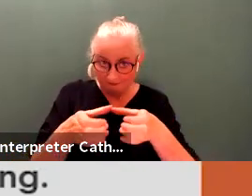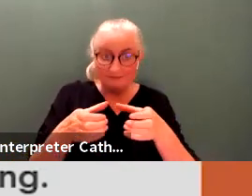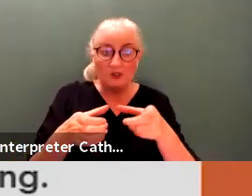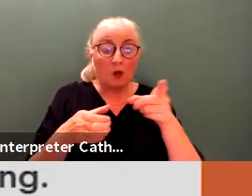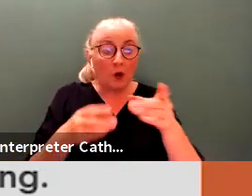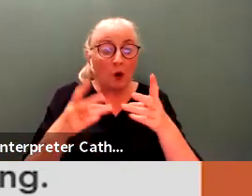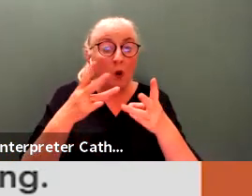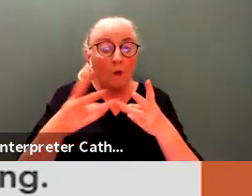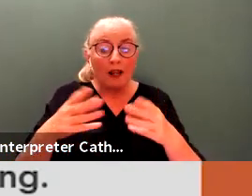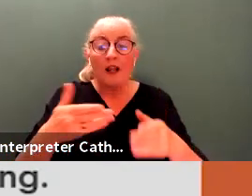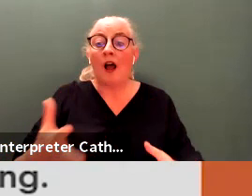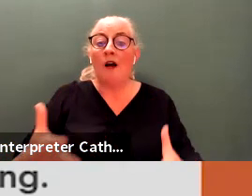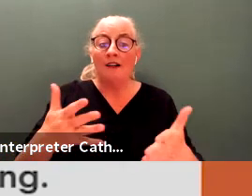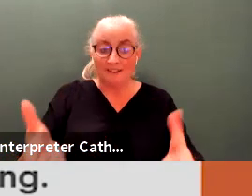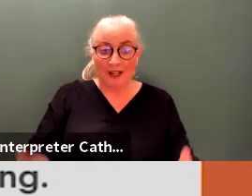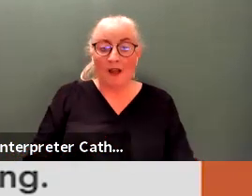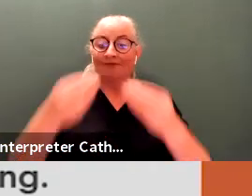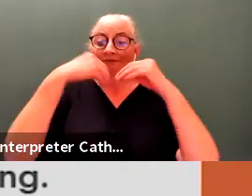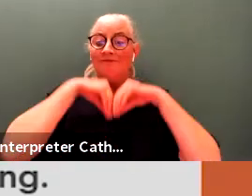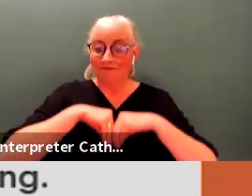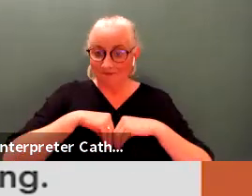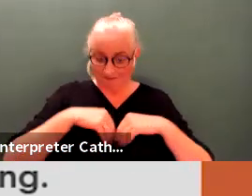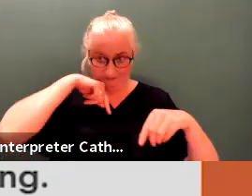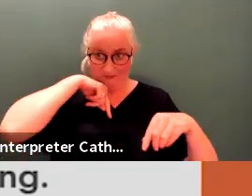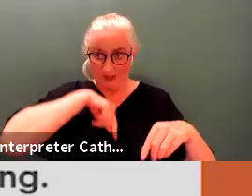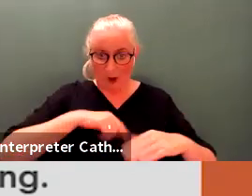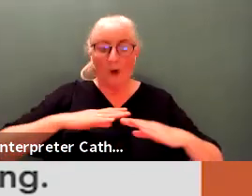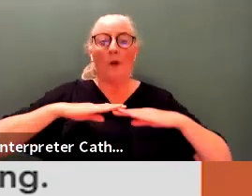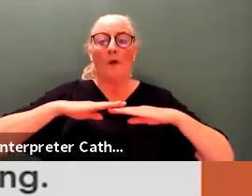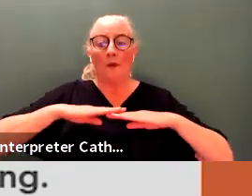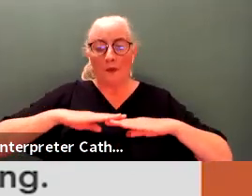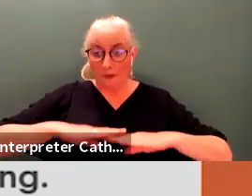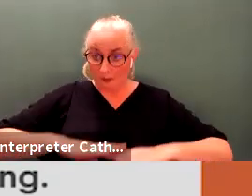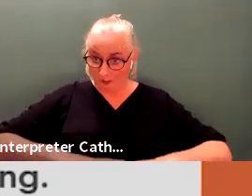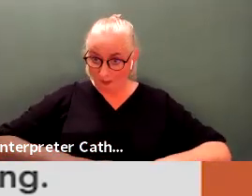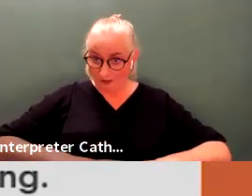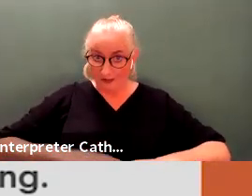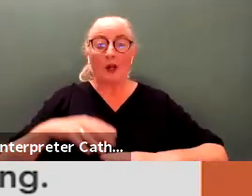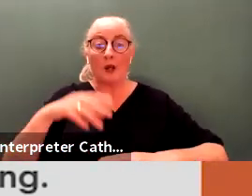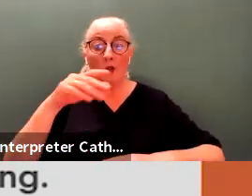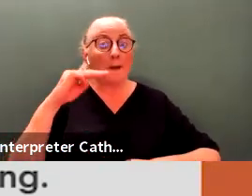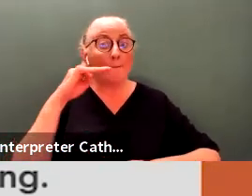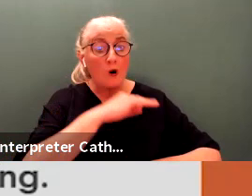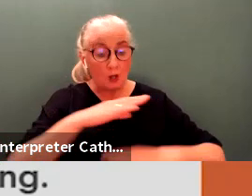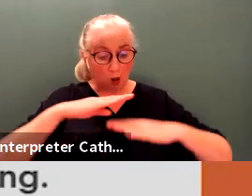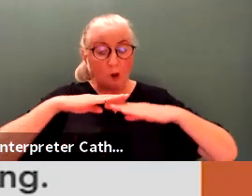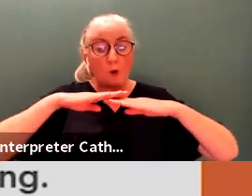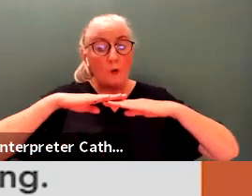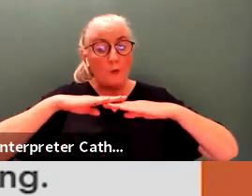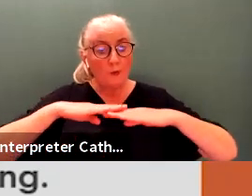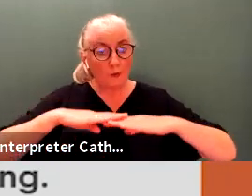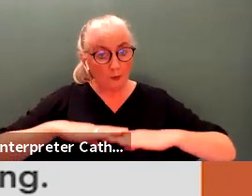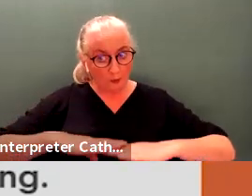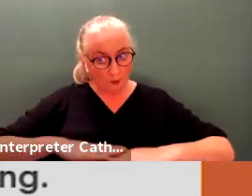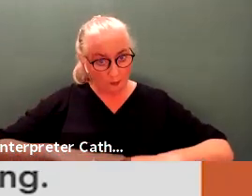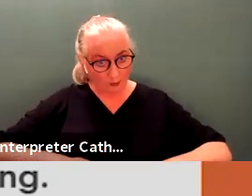When we take a breath in, our diaphragm relaxes, and that relaxes our pelvic floor. And it's very important that after we contract our pelvic floor,